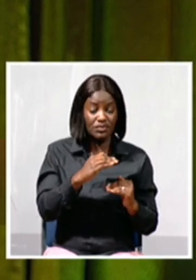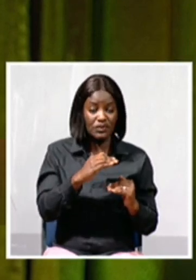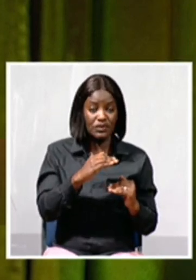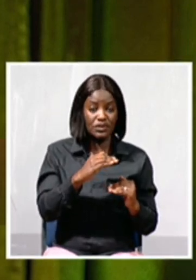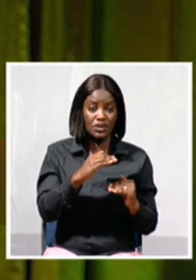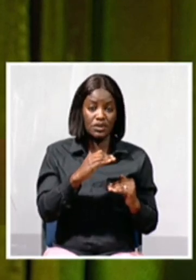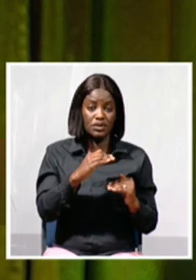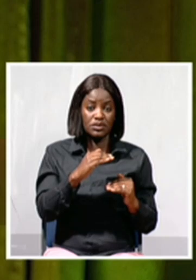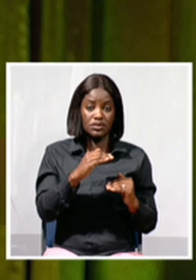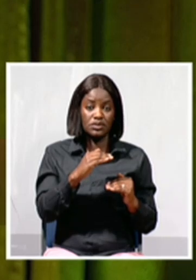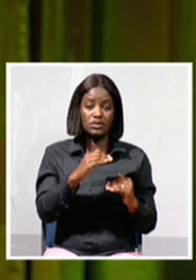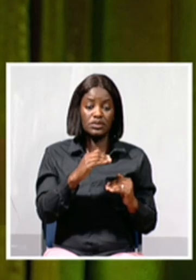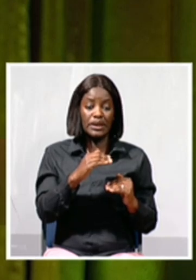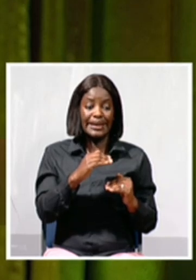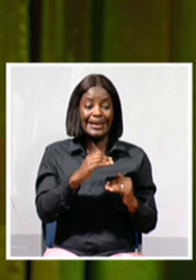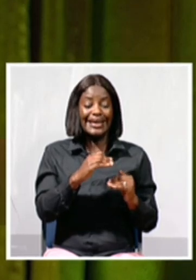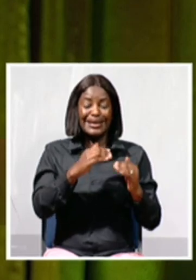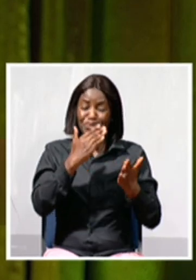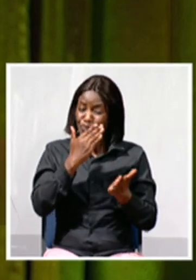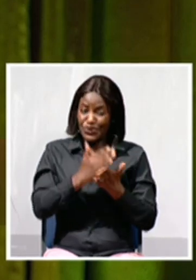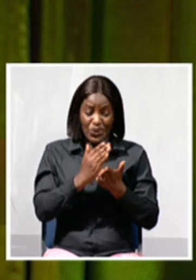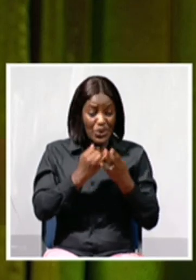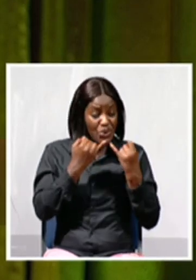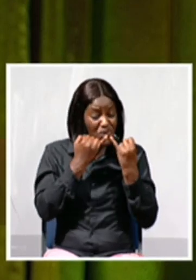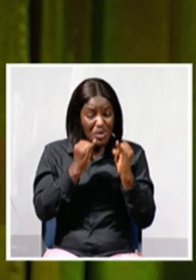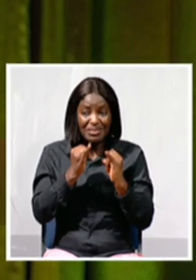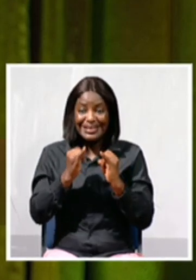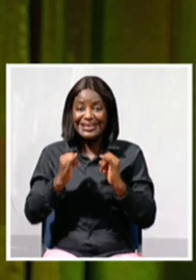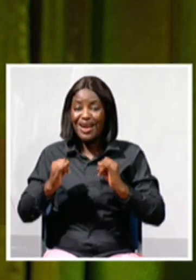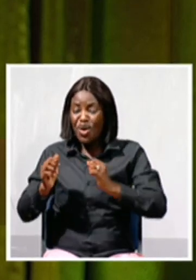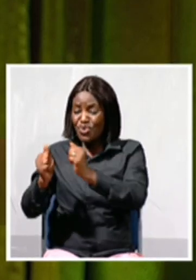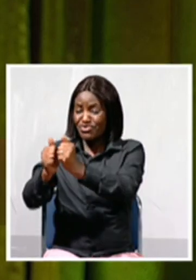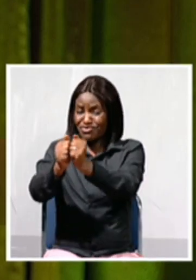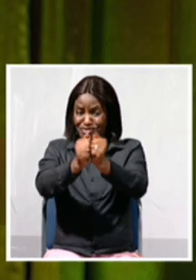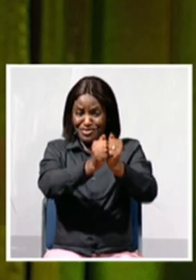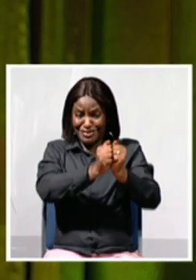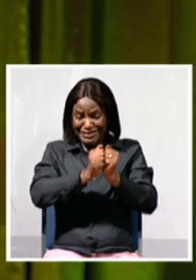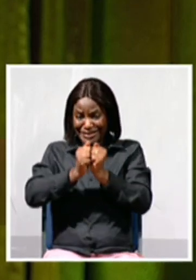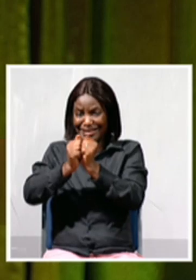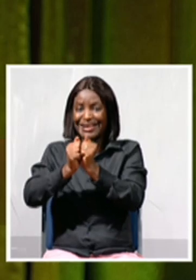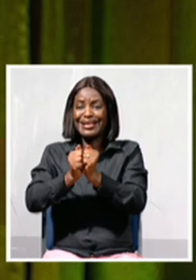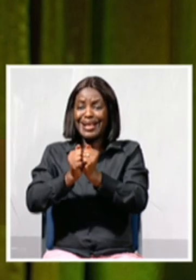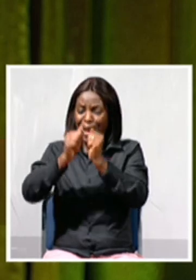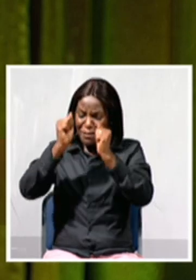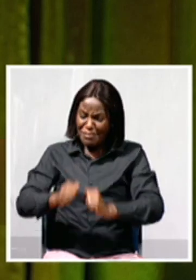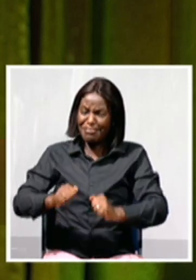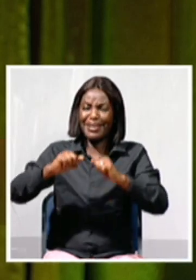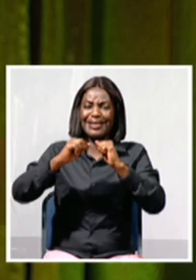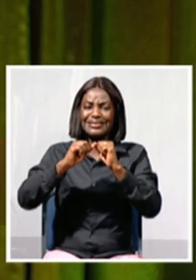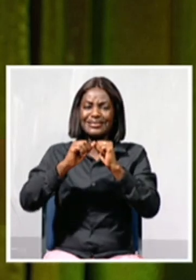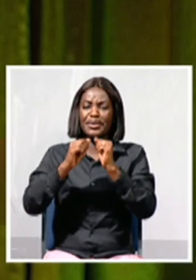that collectively, we should go back to the drawing board to ask ourselves if indeed the turn-up of young people for